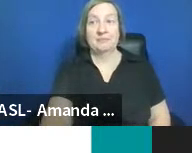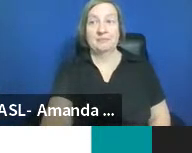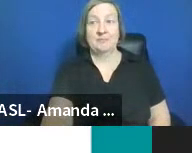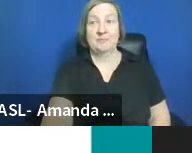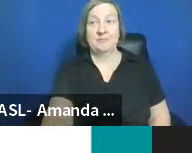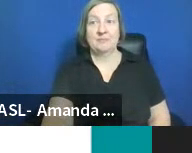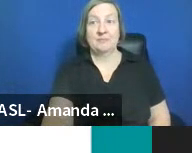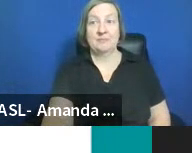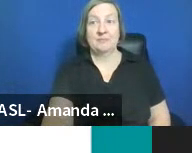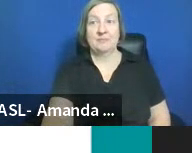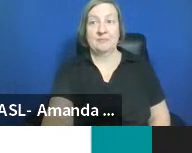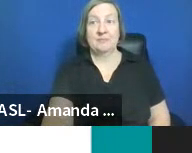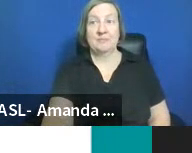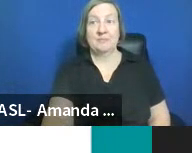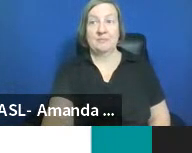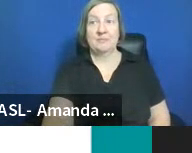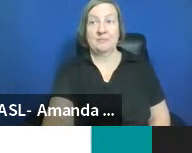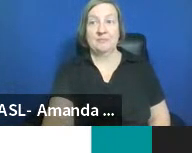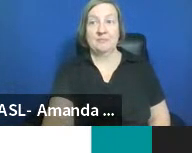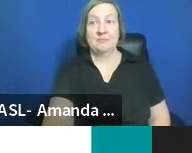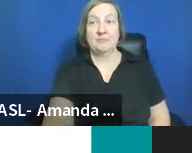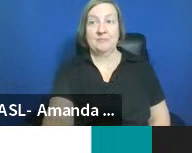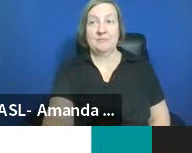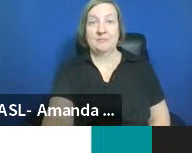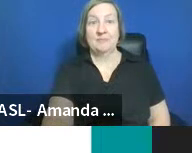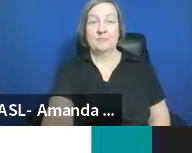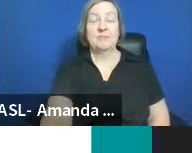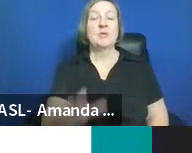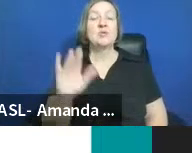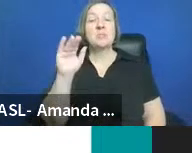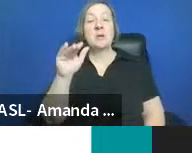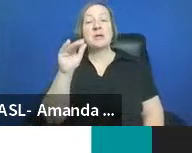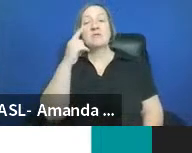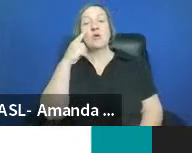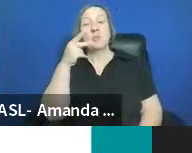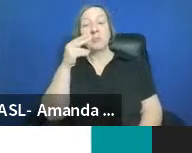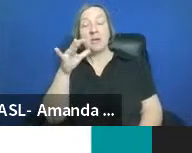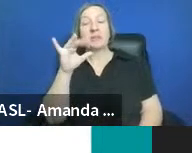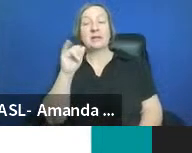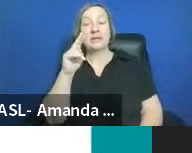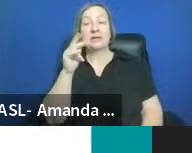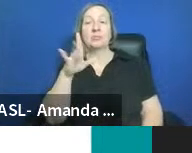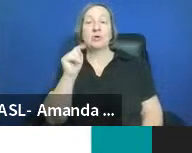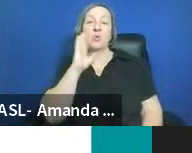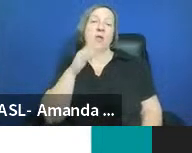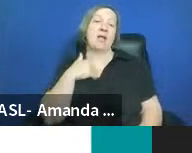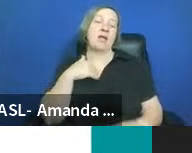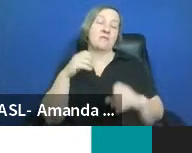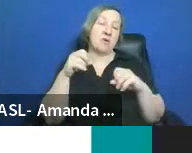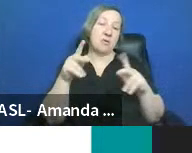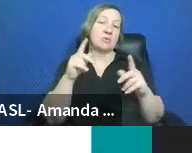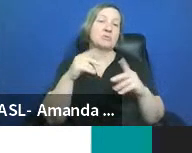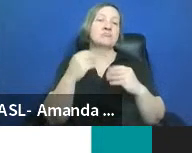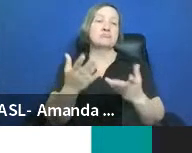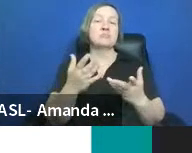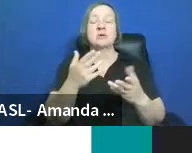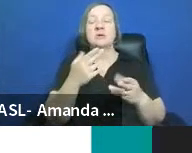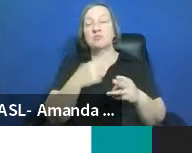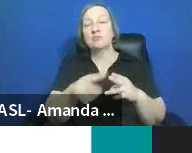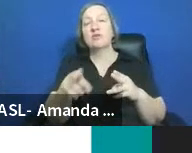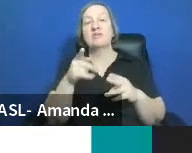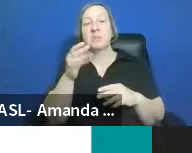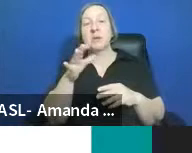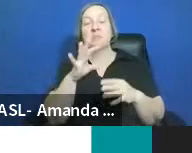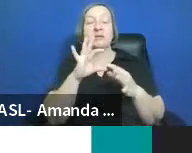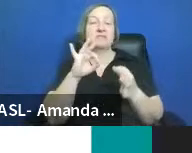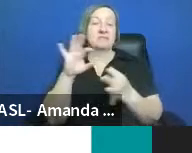Just a reminder for public input instructions, there will be an opportunity to provide brief public input later in the meeting today,